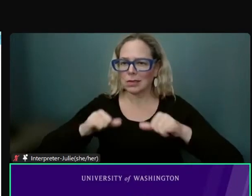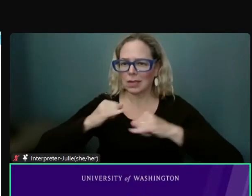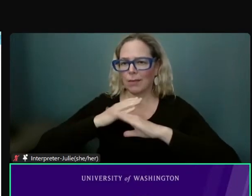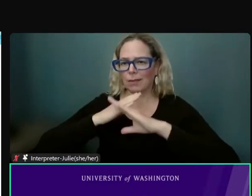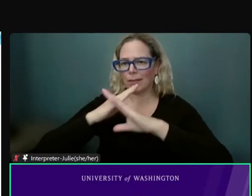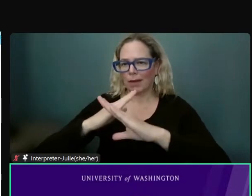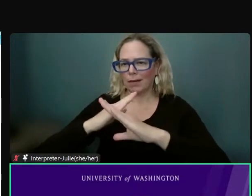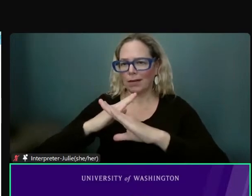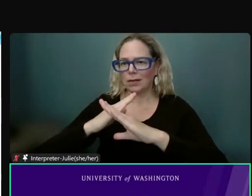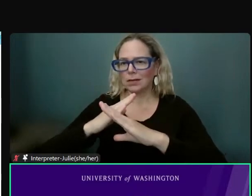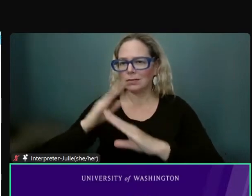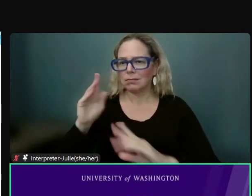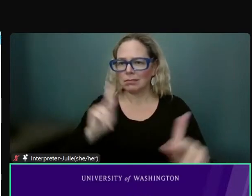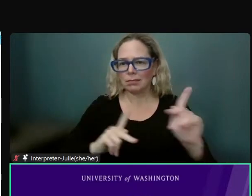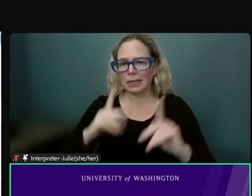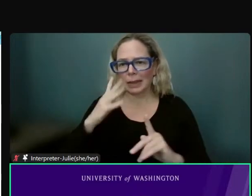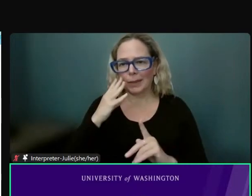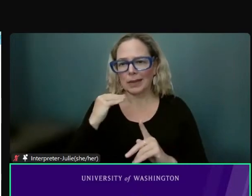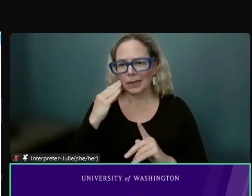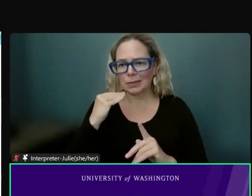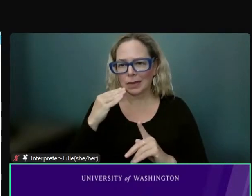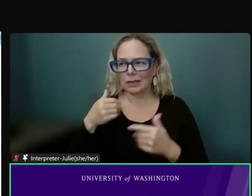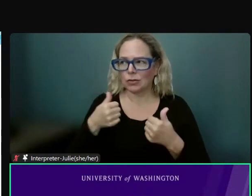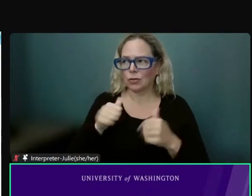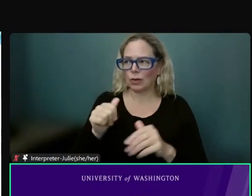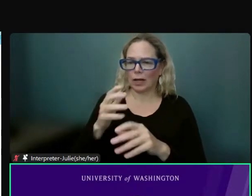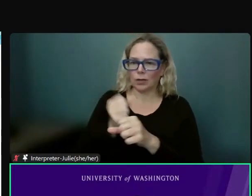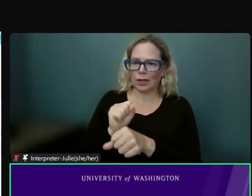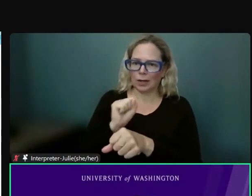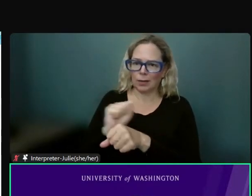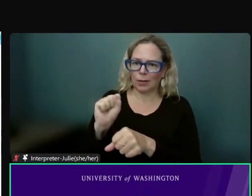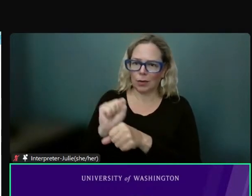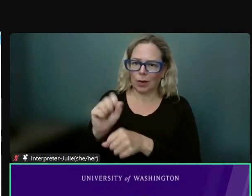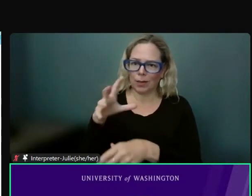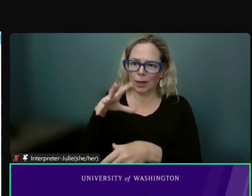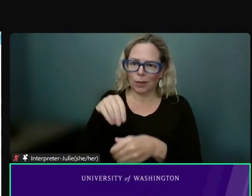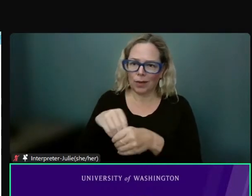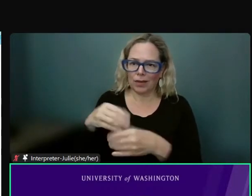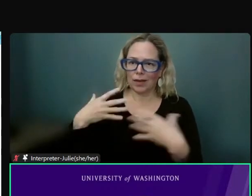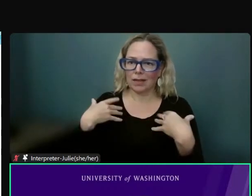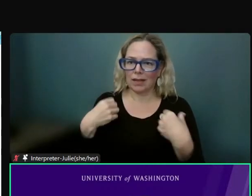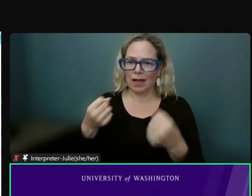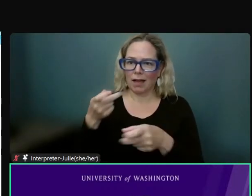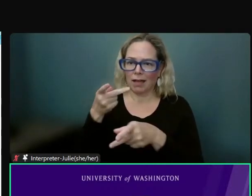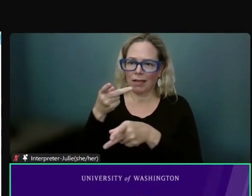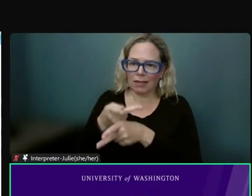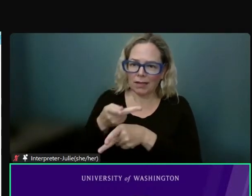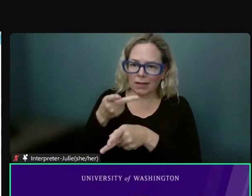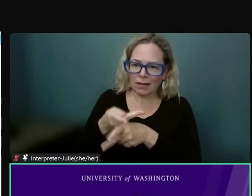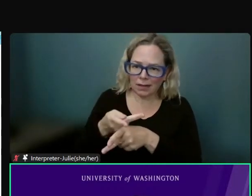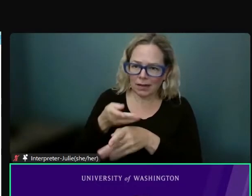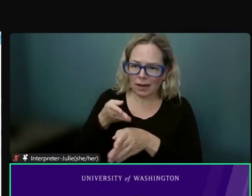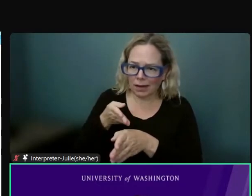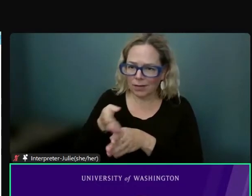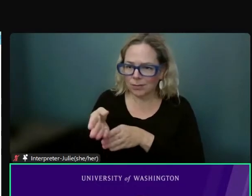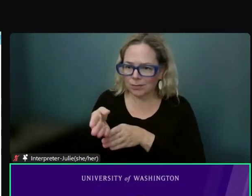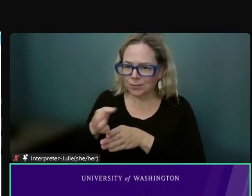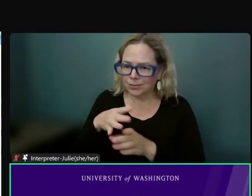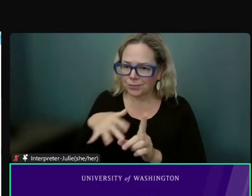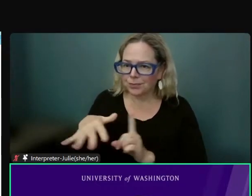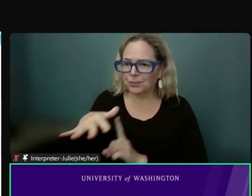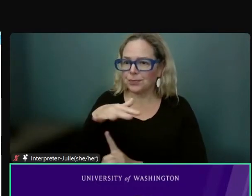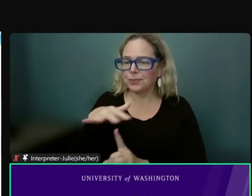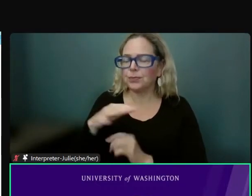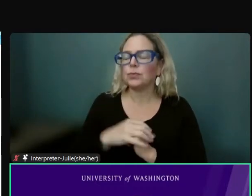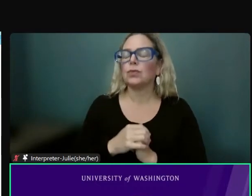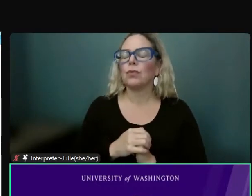get training and employment in the healthcare sector. Representation is important, and growing literature